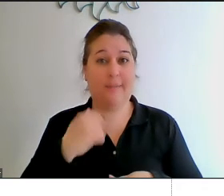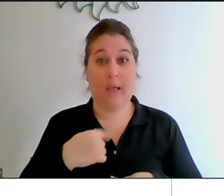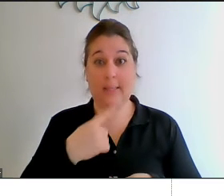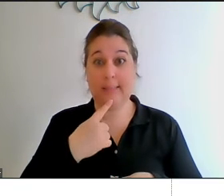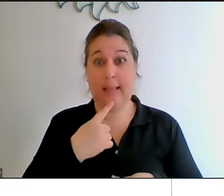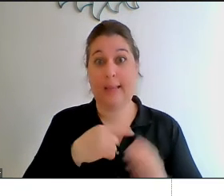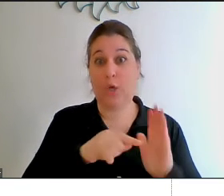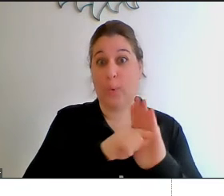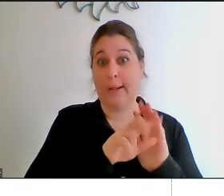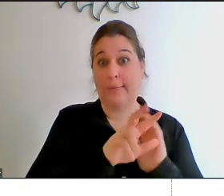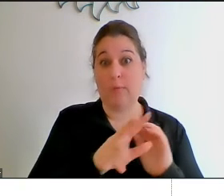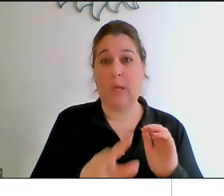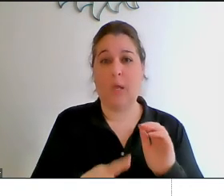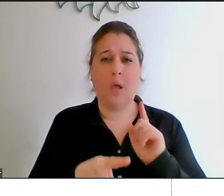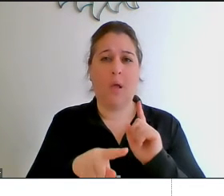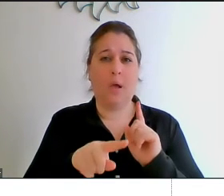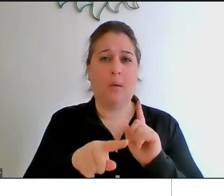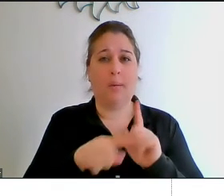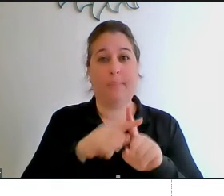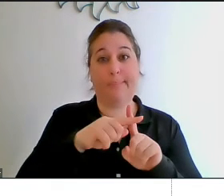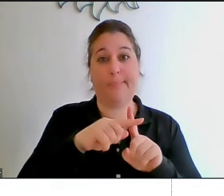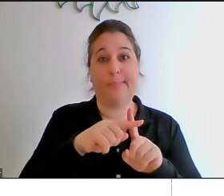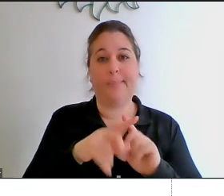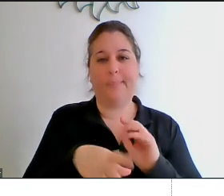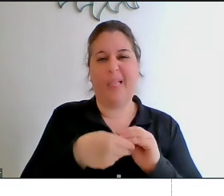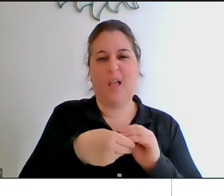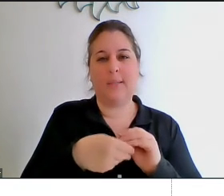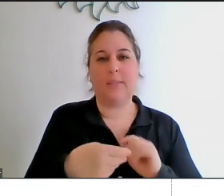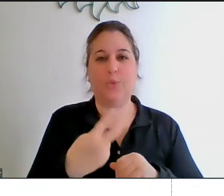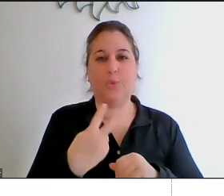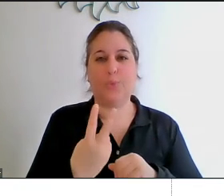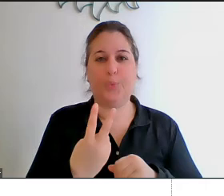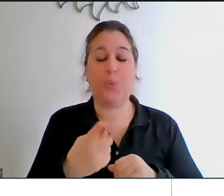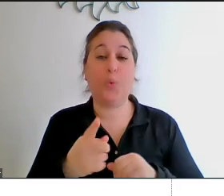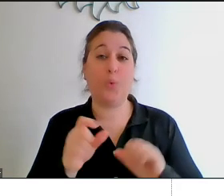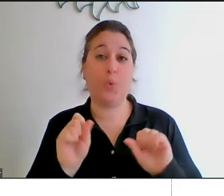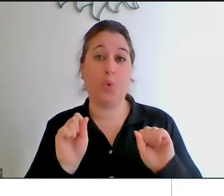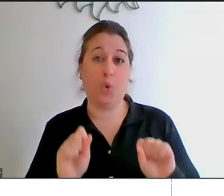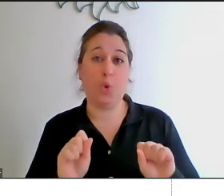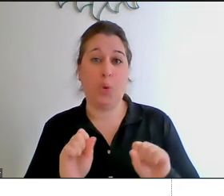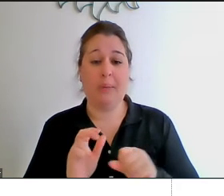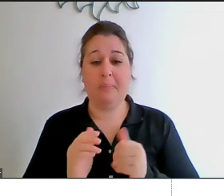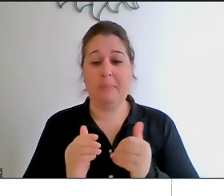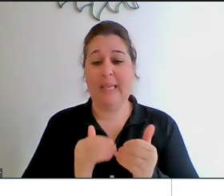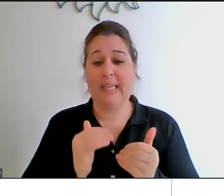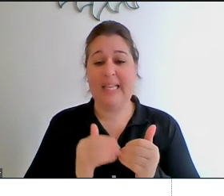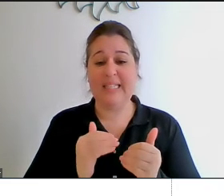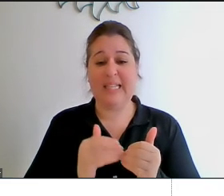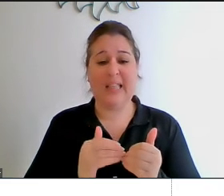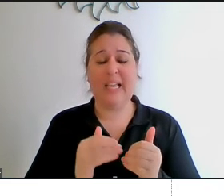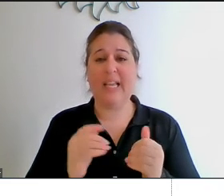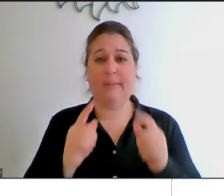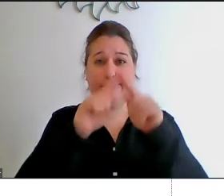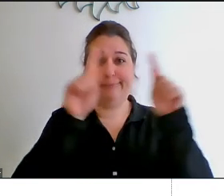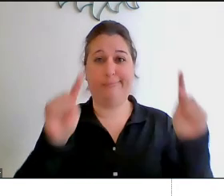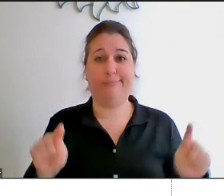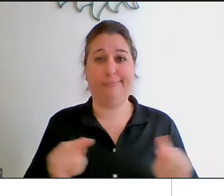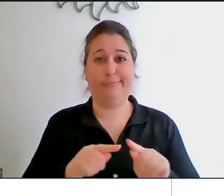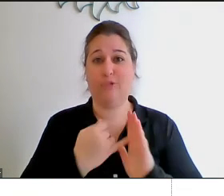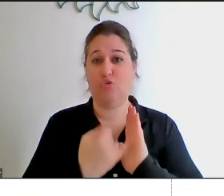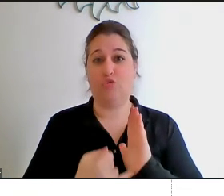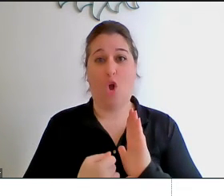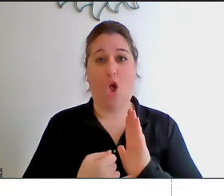like -3 plus 2, you can easily put in 3 negatives for